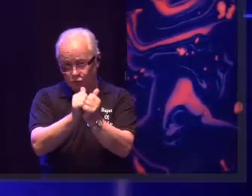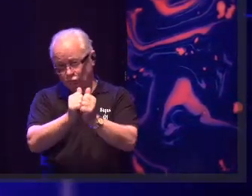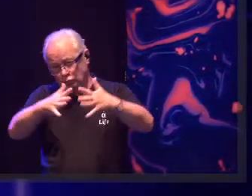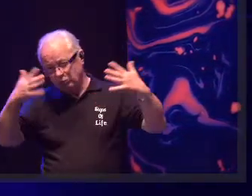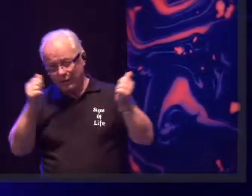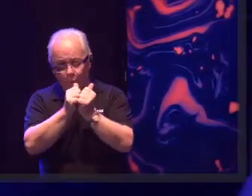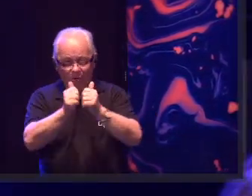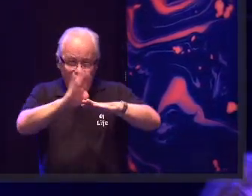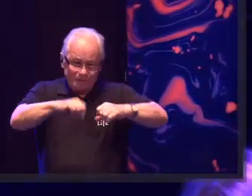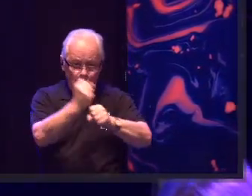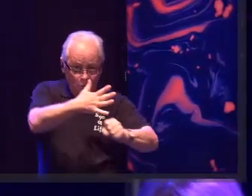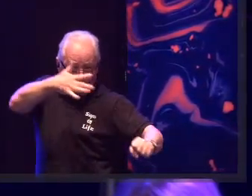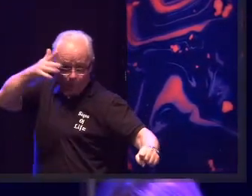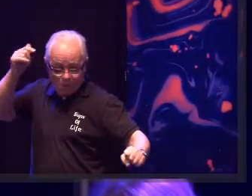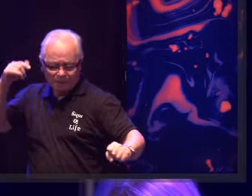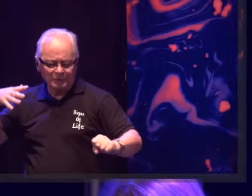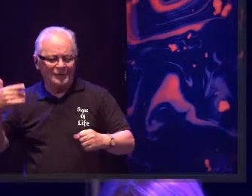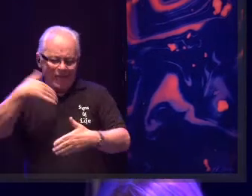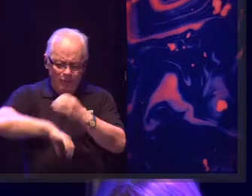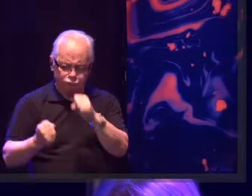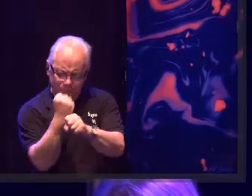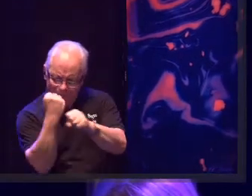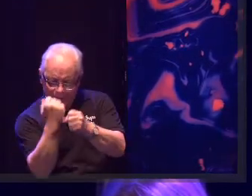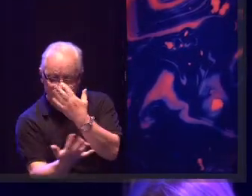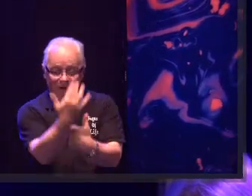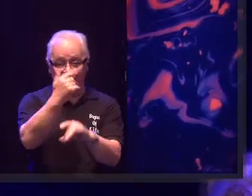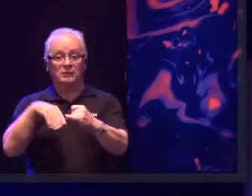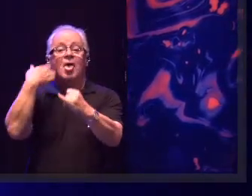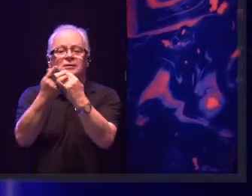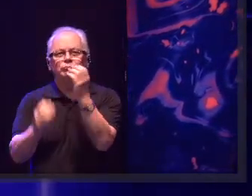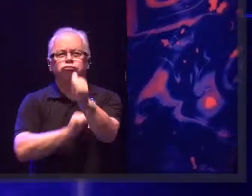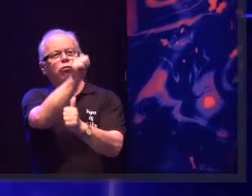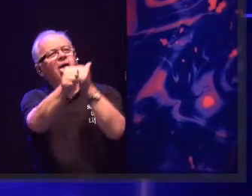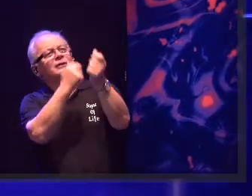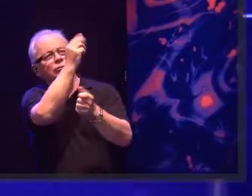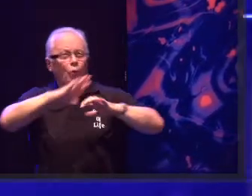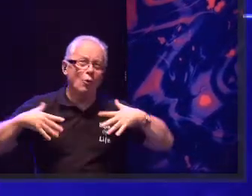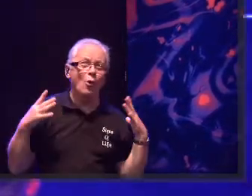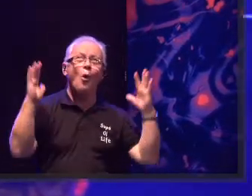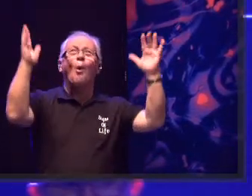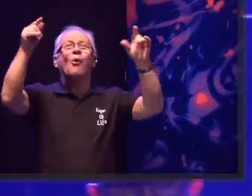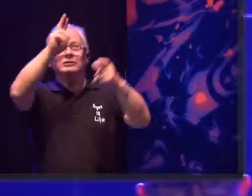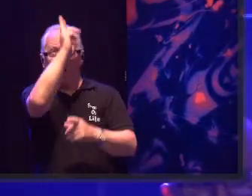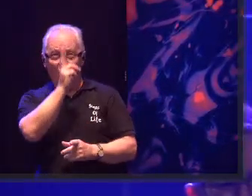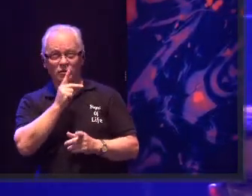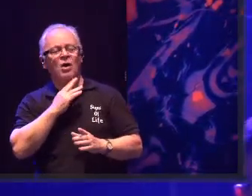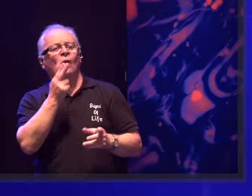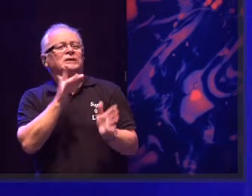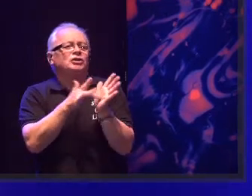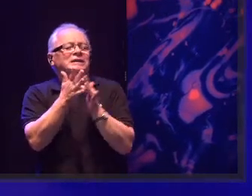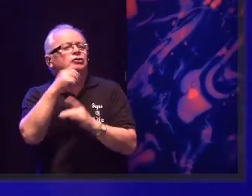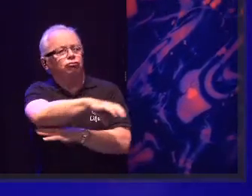even perishes when refined in fire, may result in praise, glory and honor when Jesus Christ is